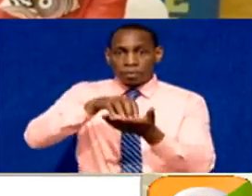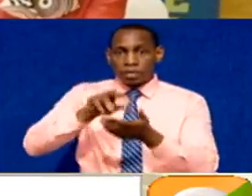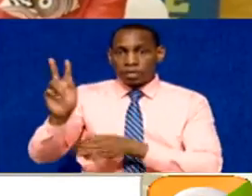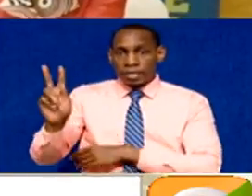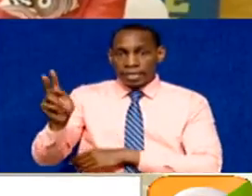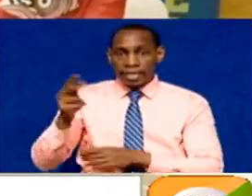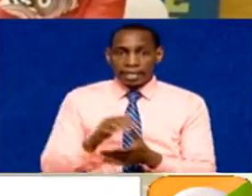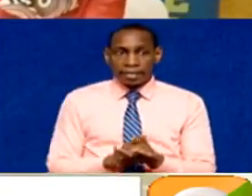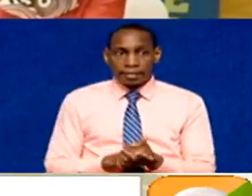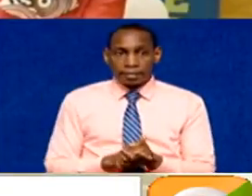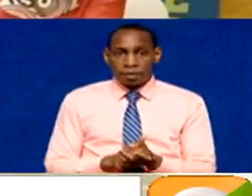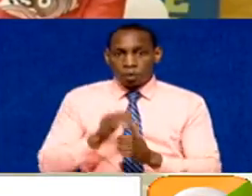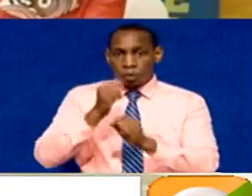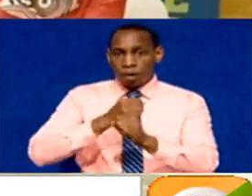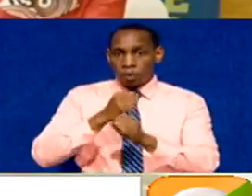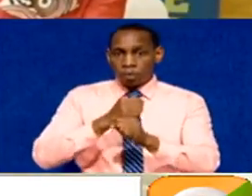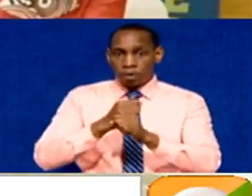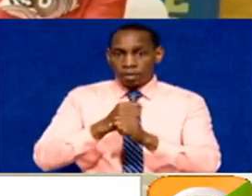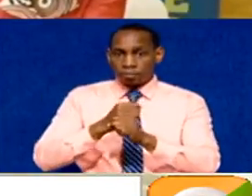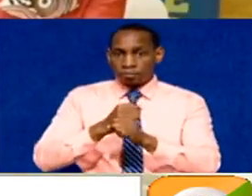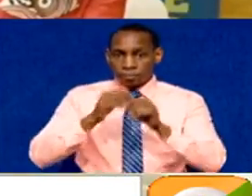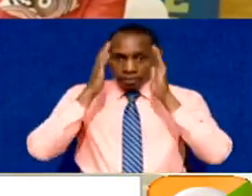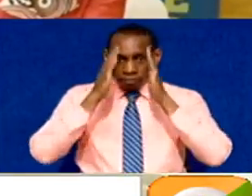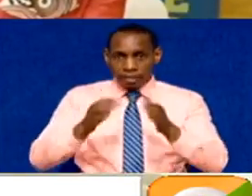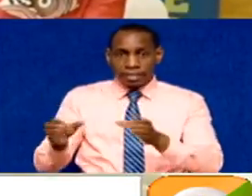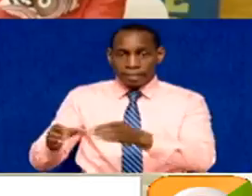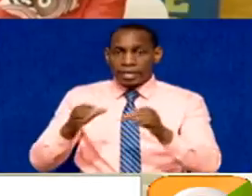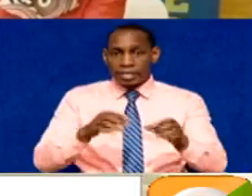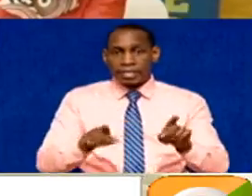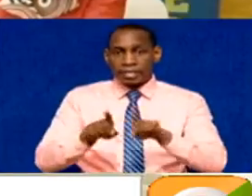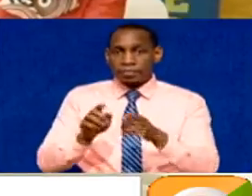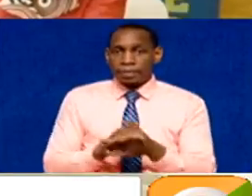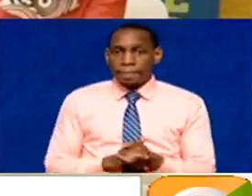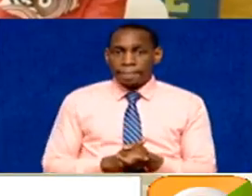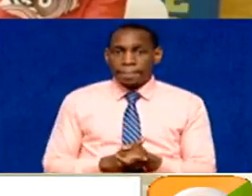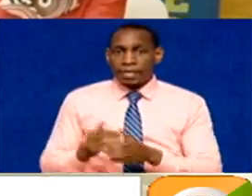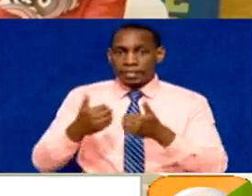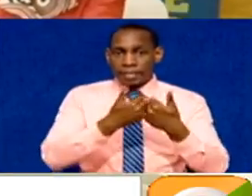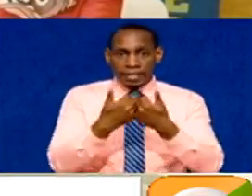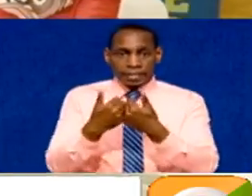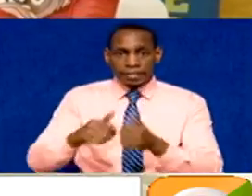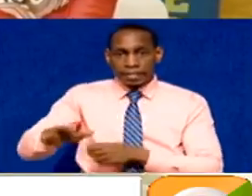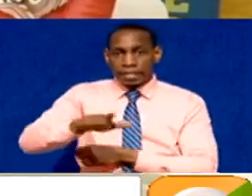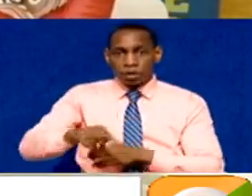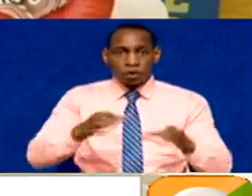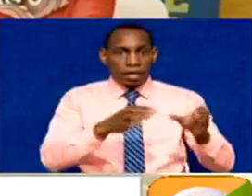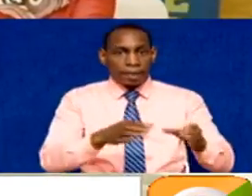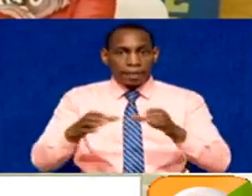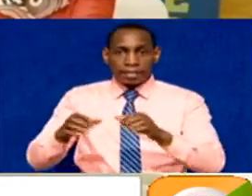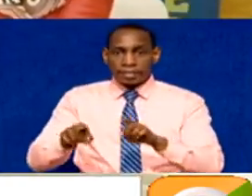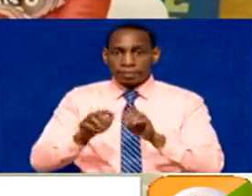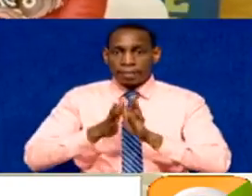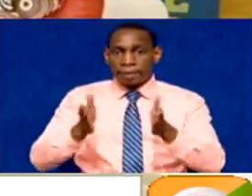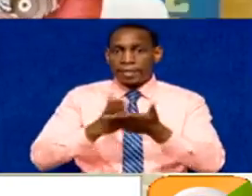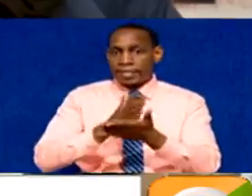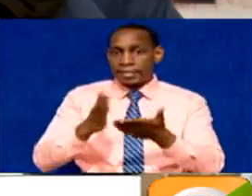Kenya as a labor destination for companies, and also a challenge for local companies and the